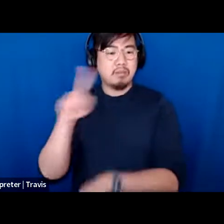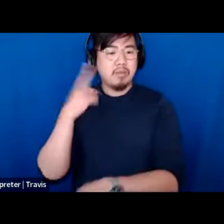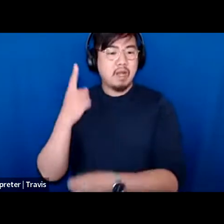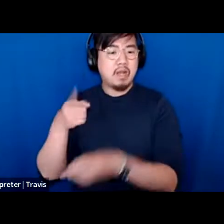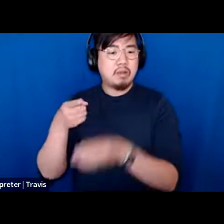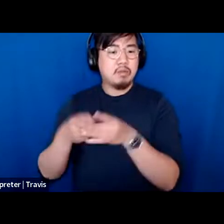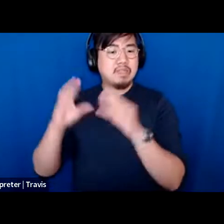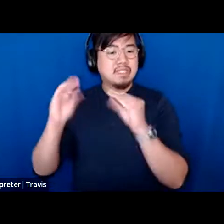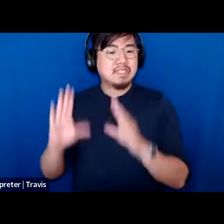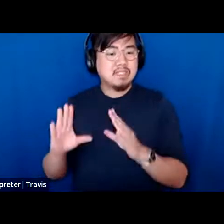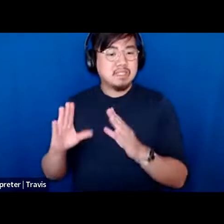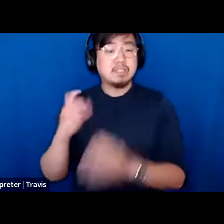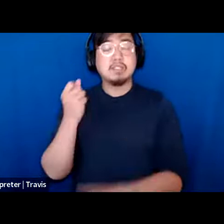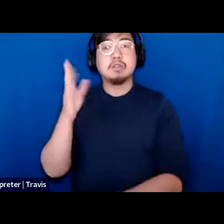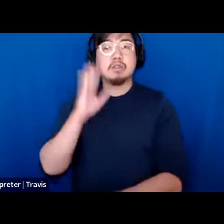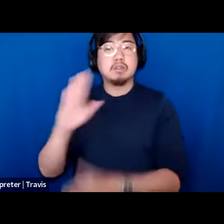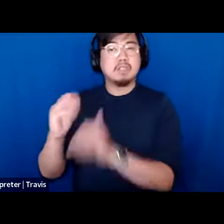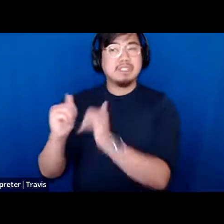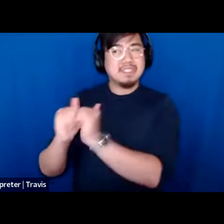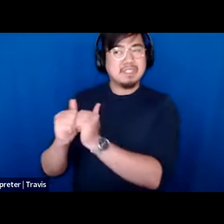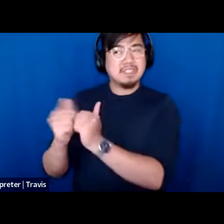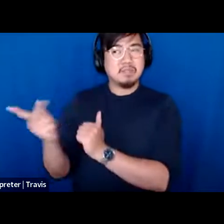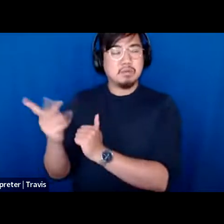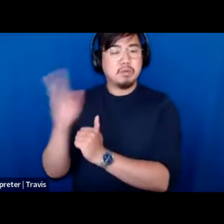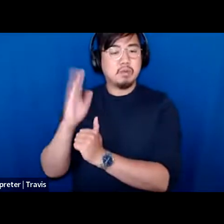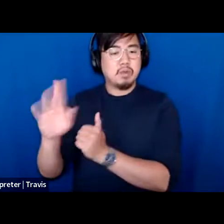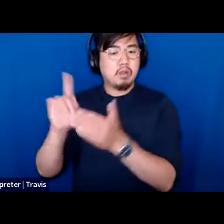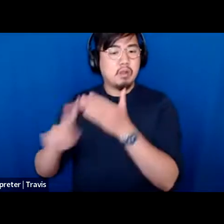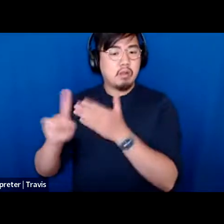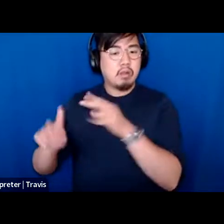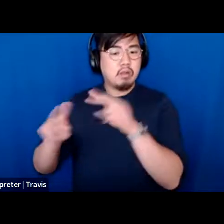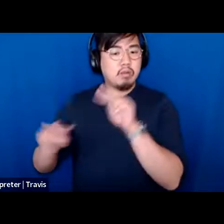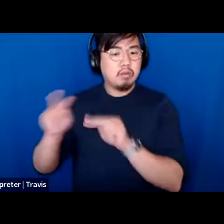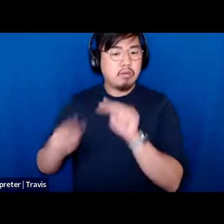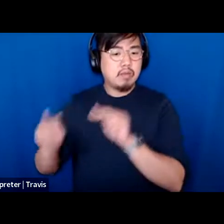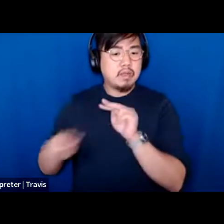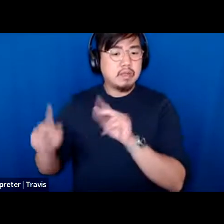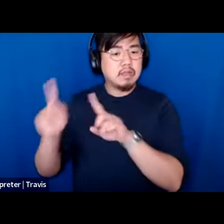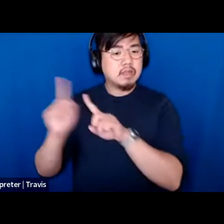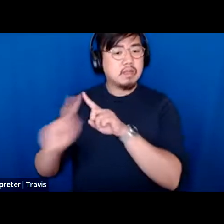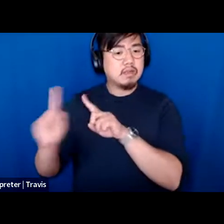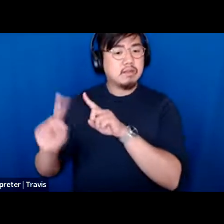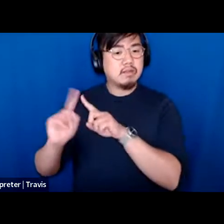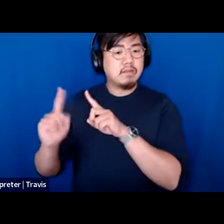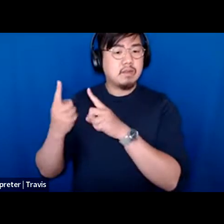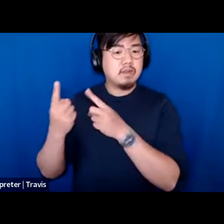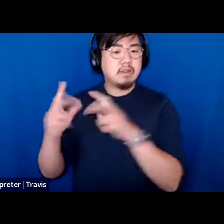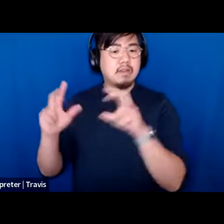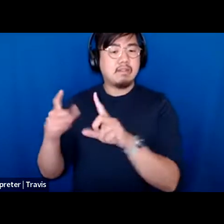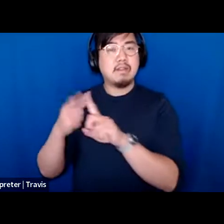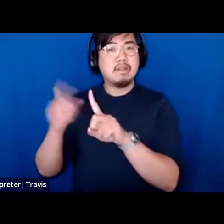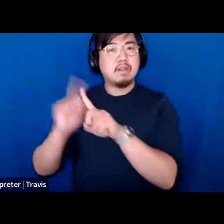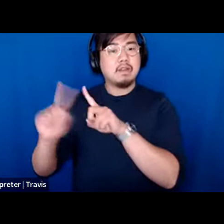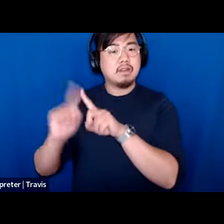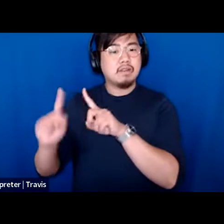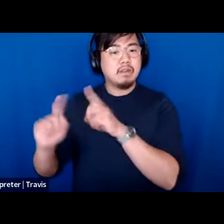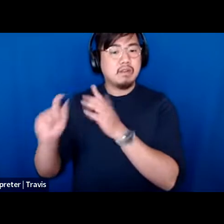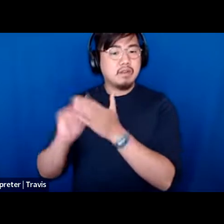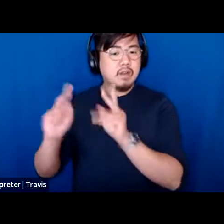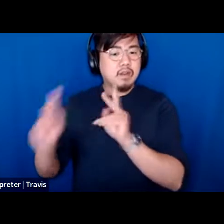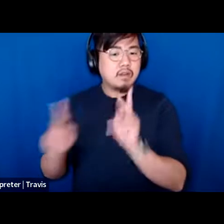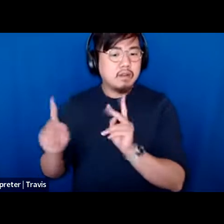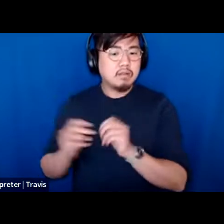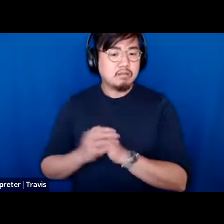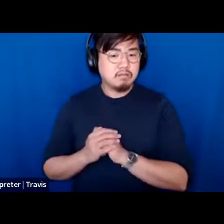of contemporary writers, as well as luminaries such as James Baldwin and Audre Lorde, whose essays